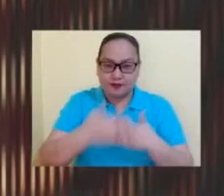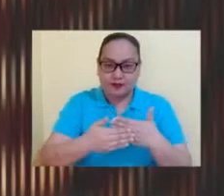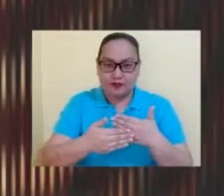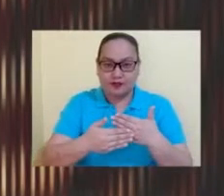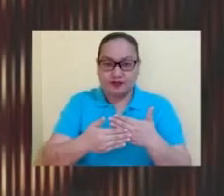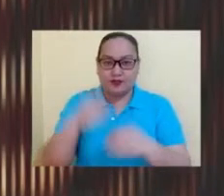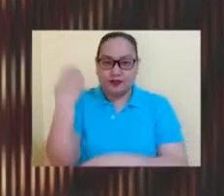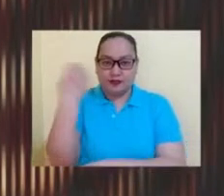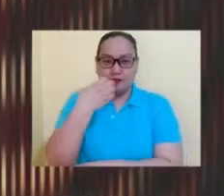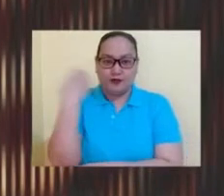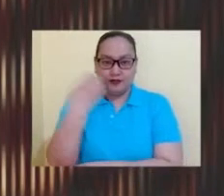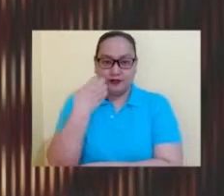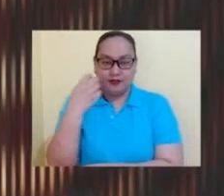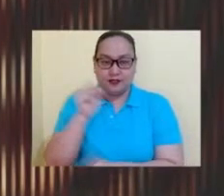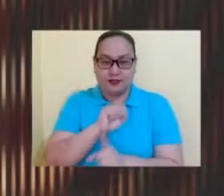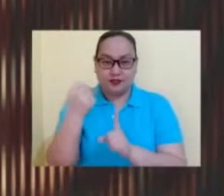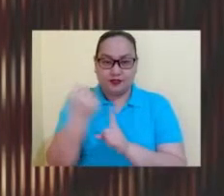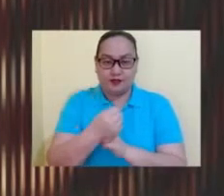emergency situations.